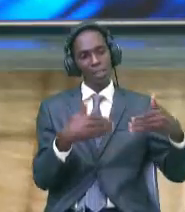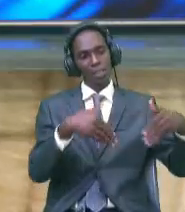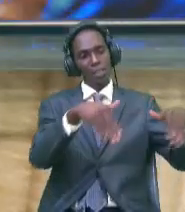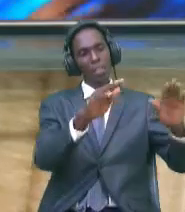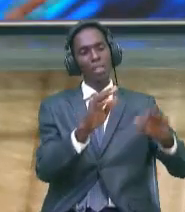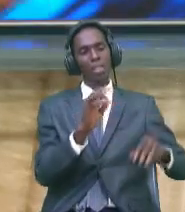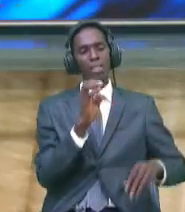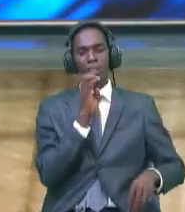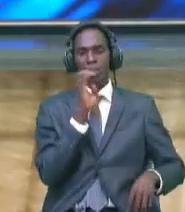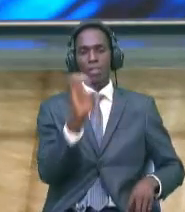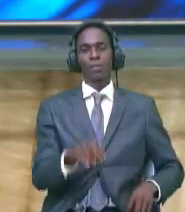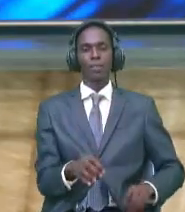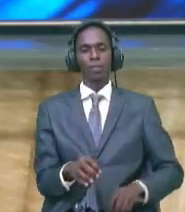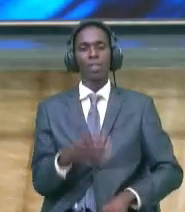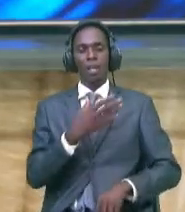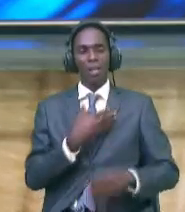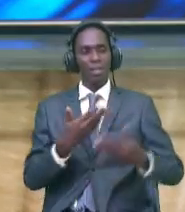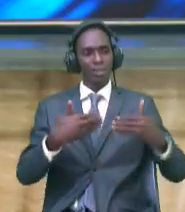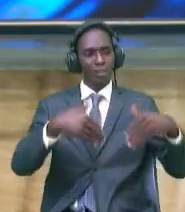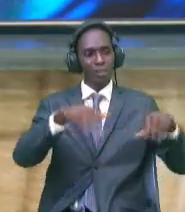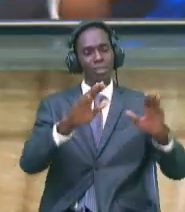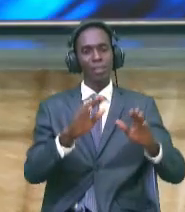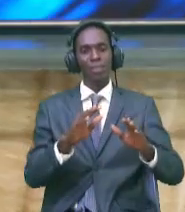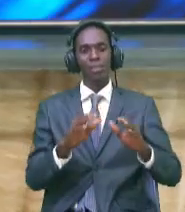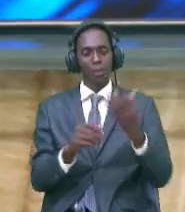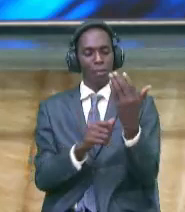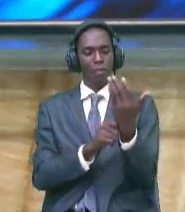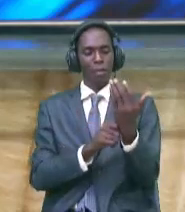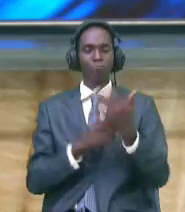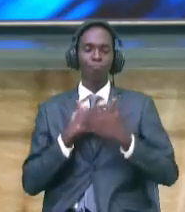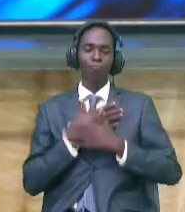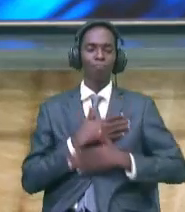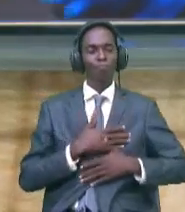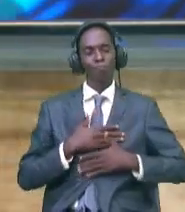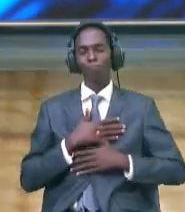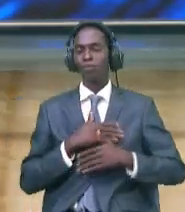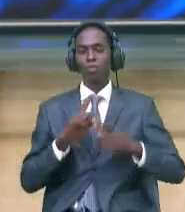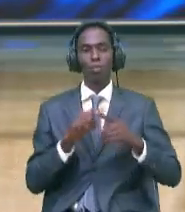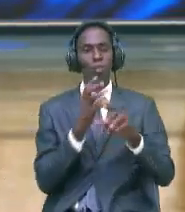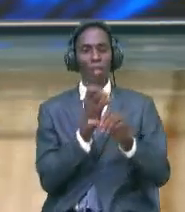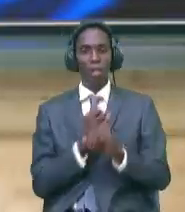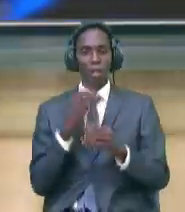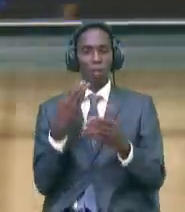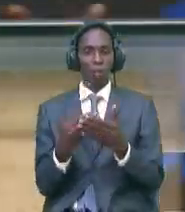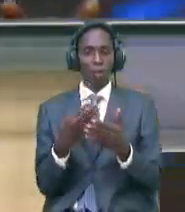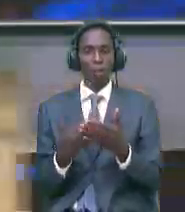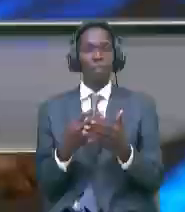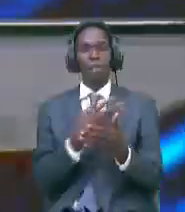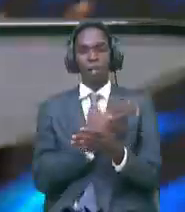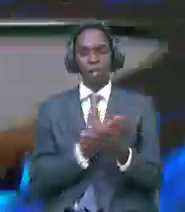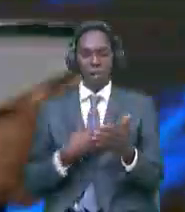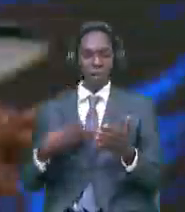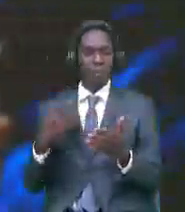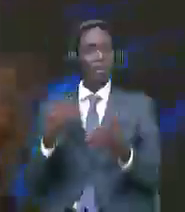they sell fleshly pleasure to get money. And it doesn't say to lay by her